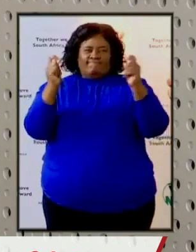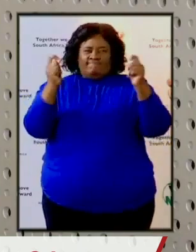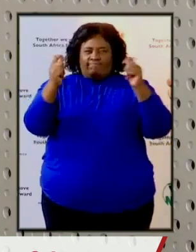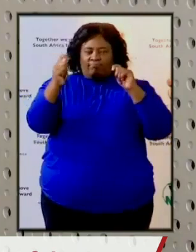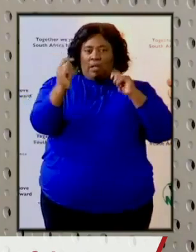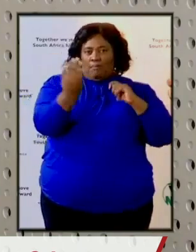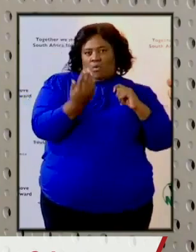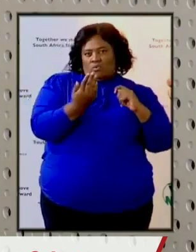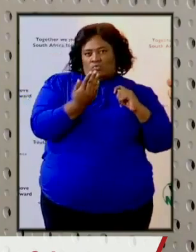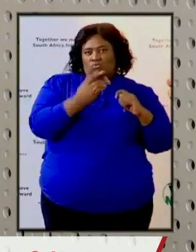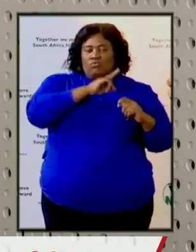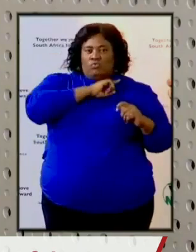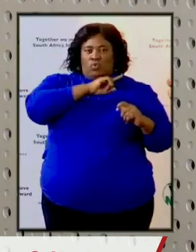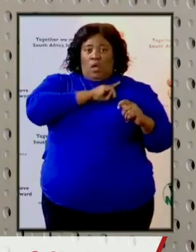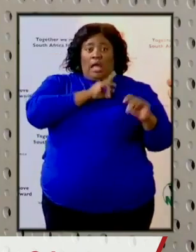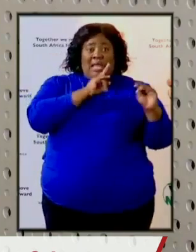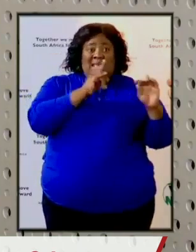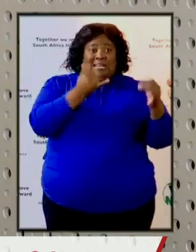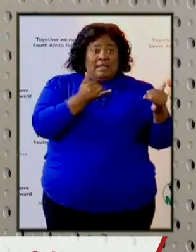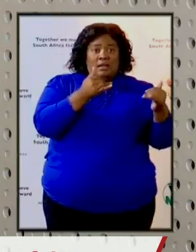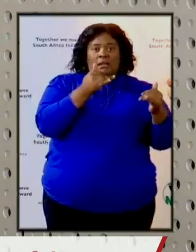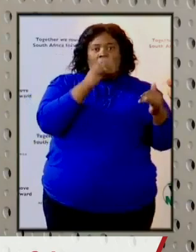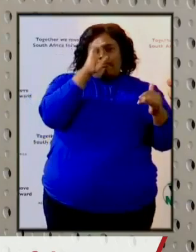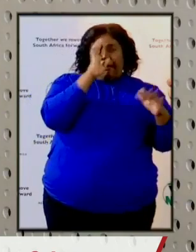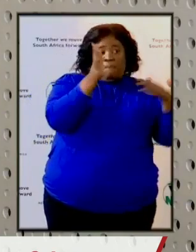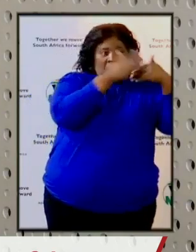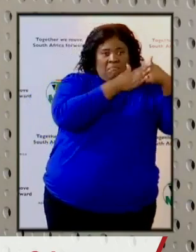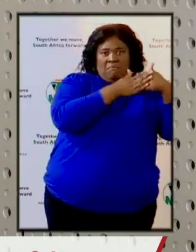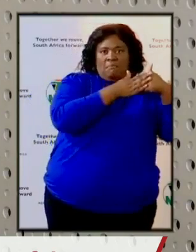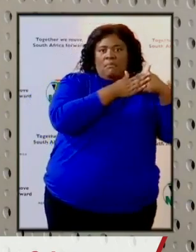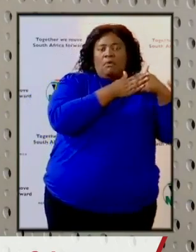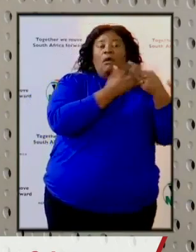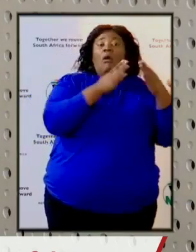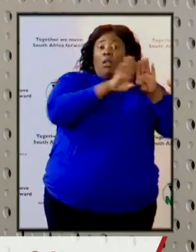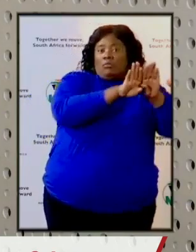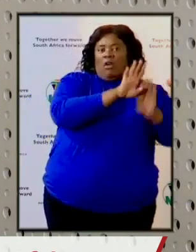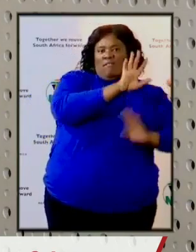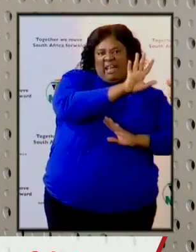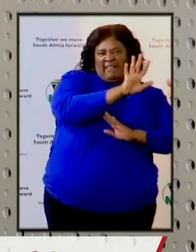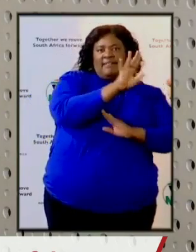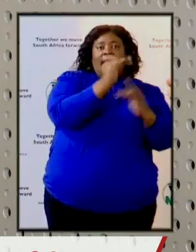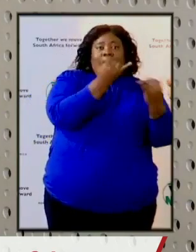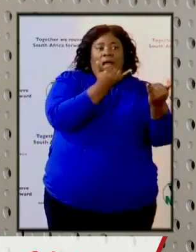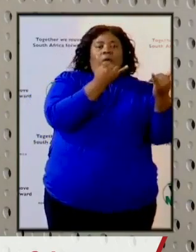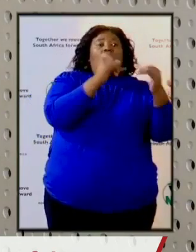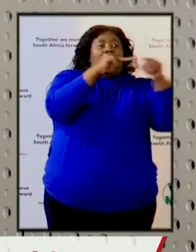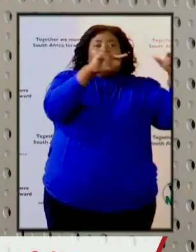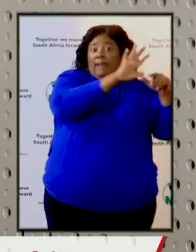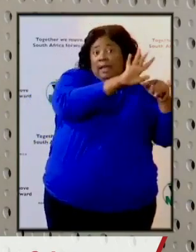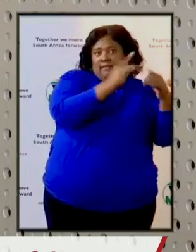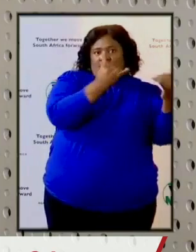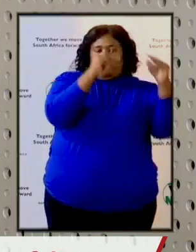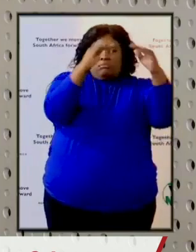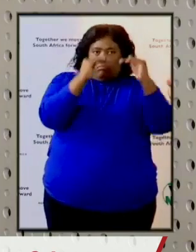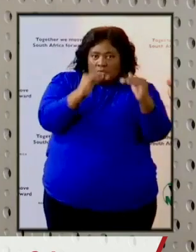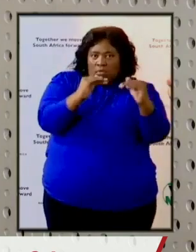ease our lockdown to the fourth level. Without any further ado, I will